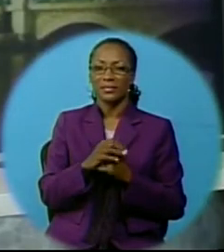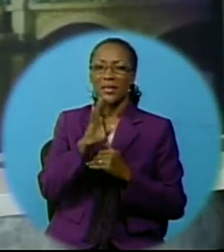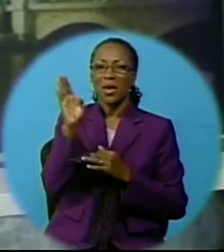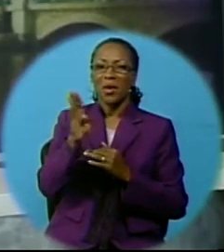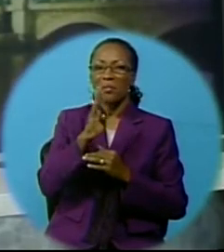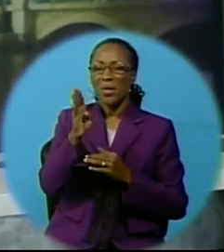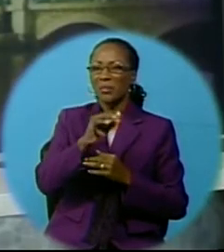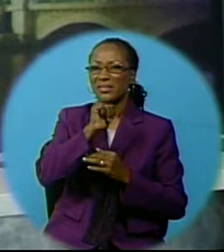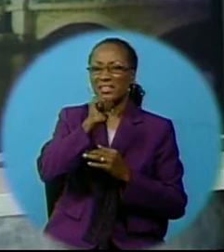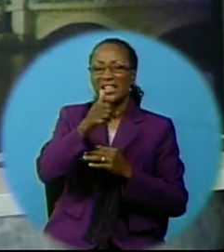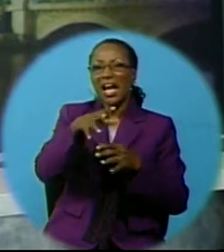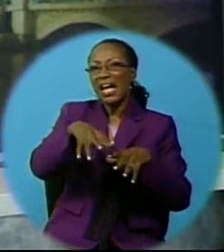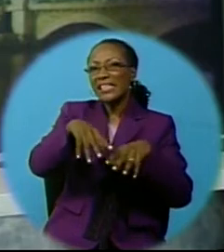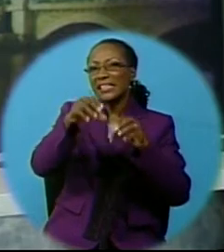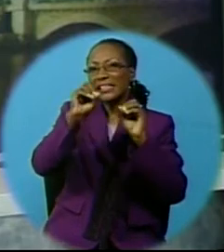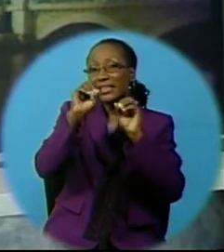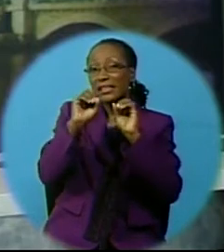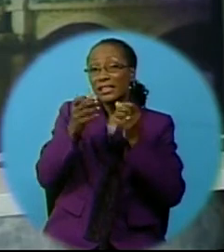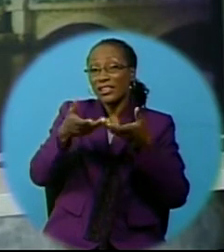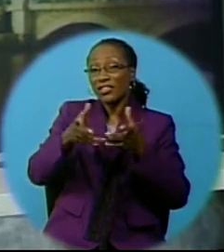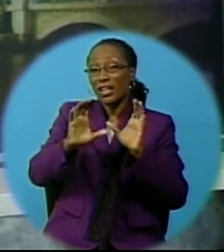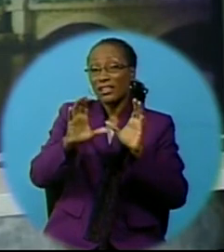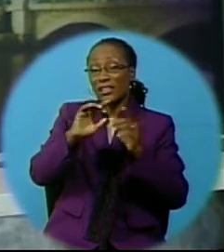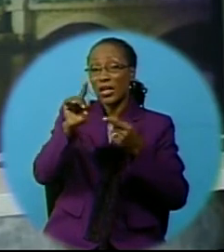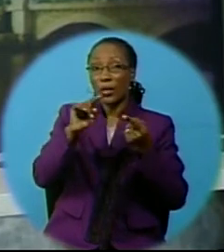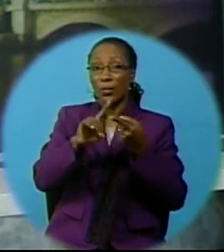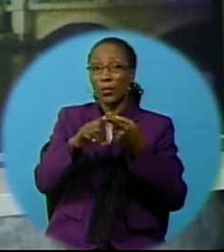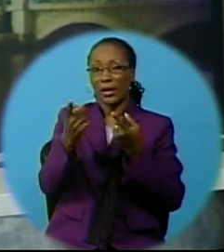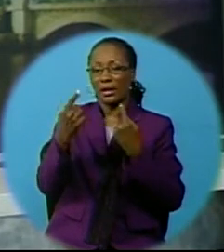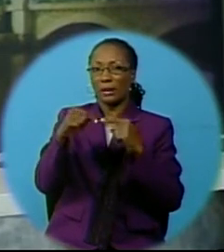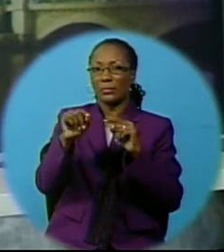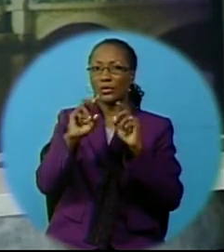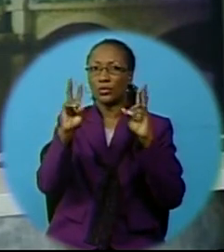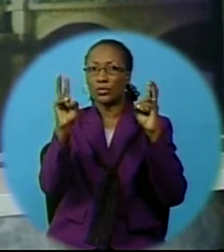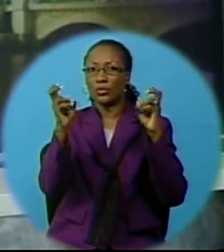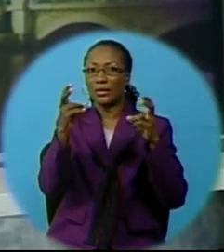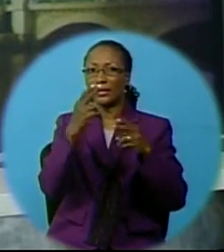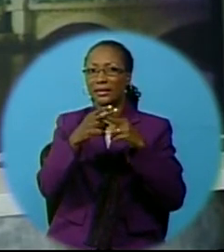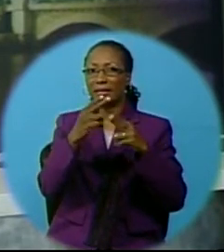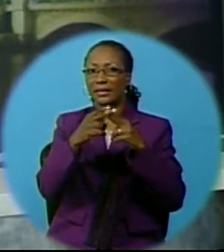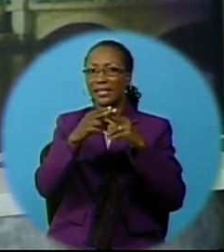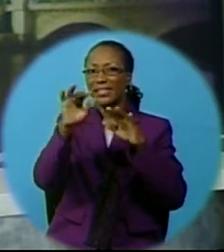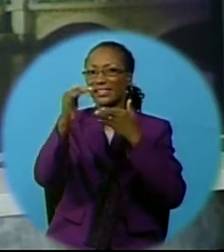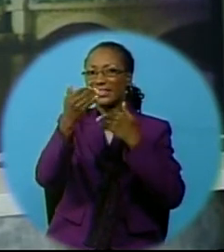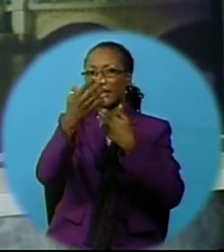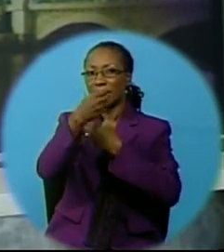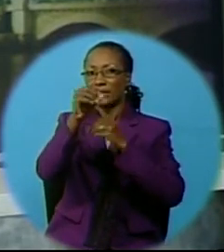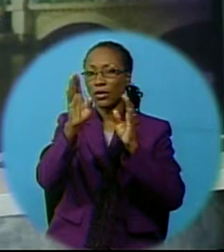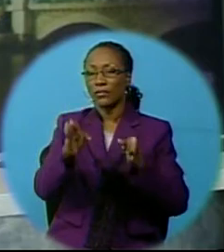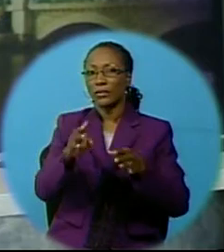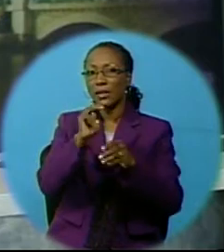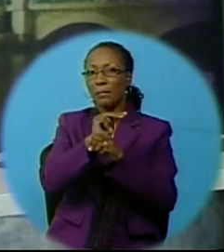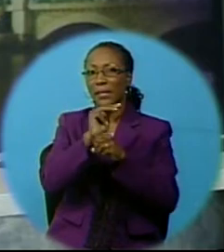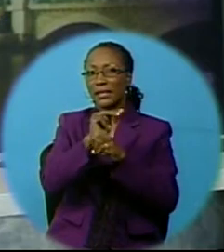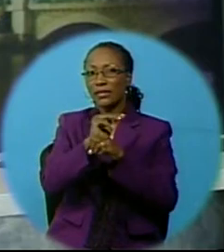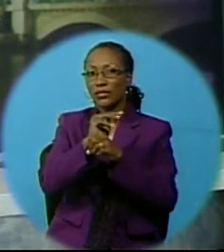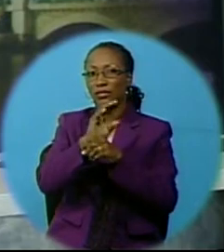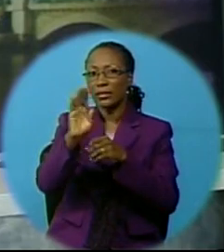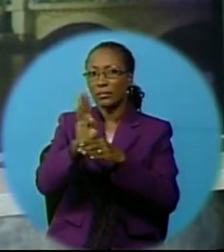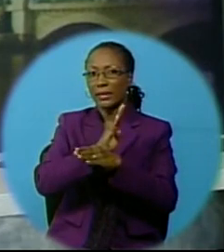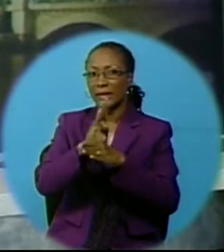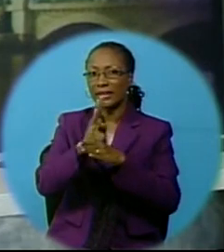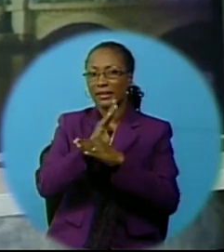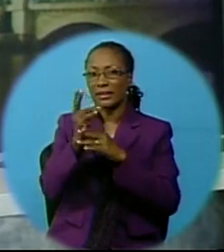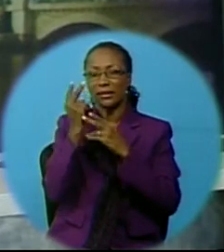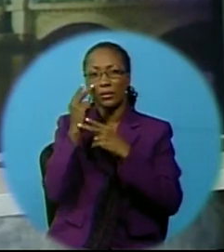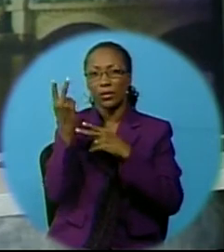Barbados isn't taking any chances when it comes to labeling. In fact, our standards officers in the Ministry of Commerce have been checking products